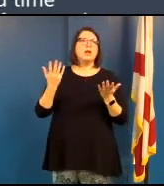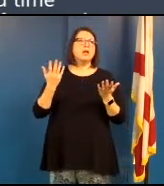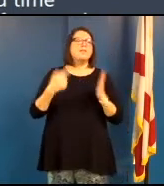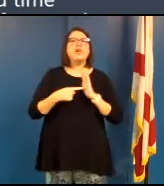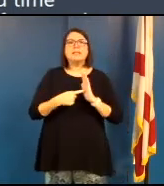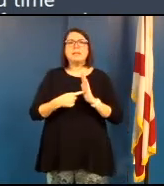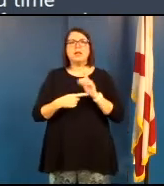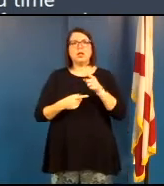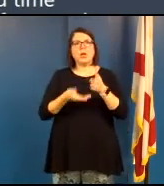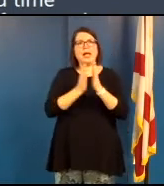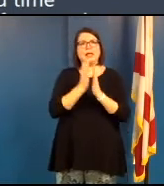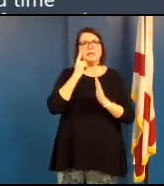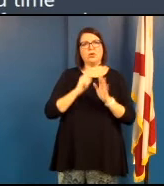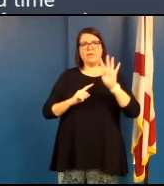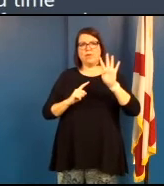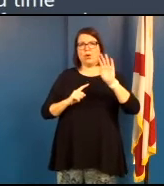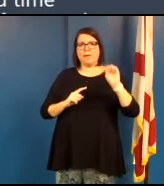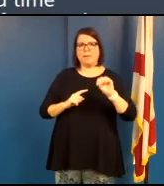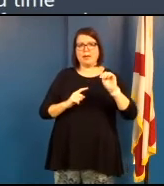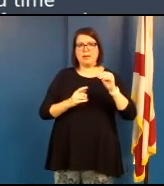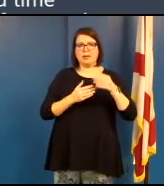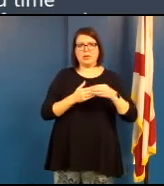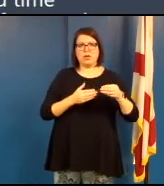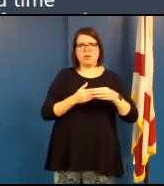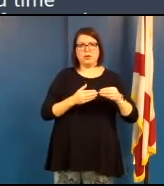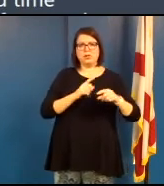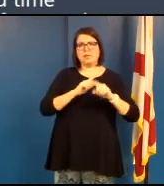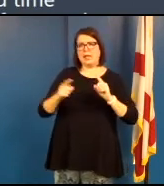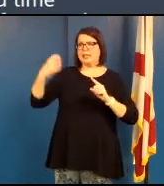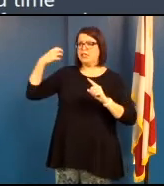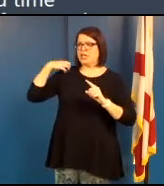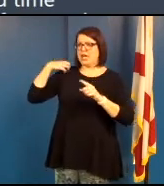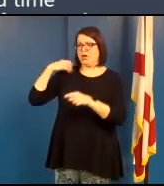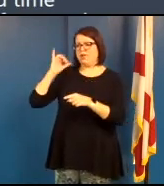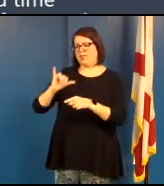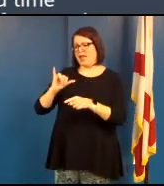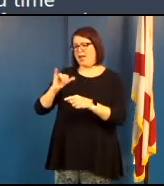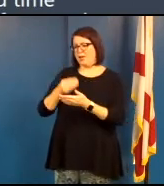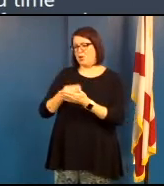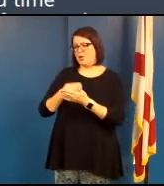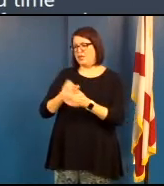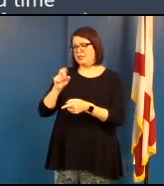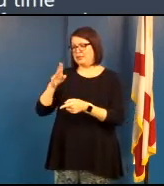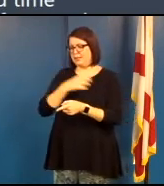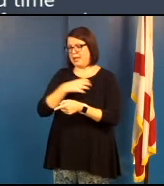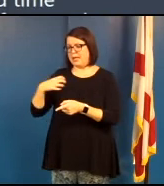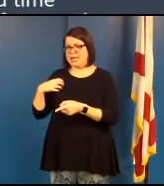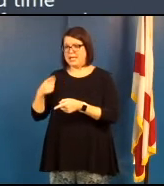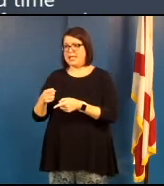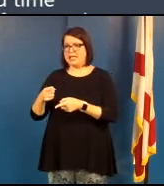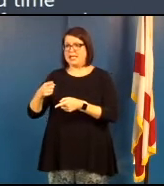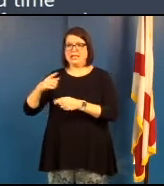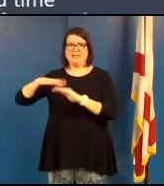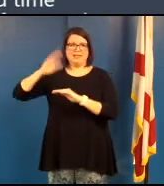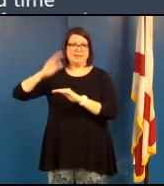but the chair of the appropriations subcommittee can only give you $1 million, you're very likely not going to be included in the House budget because